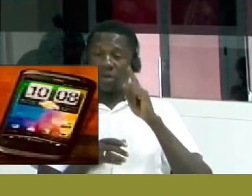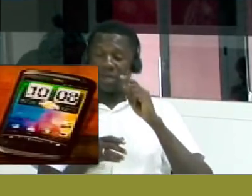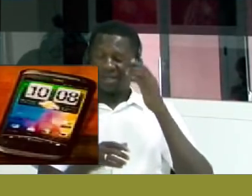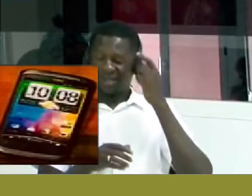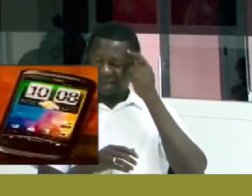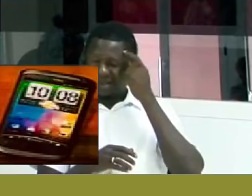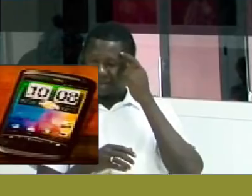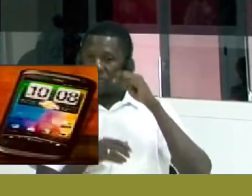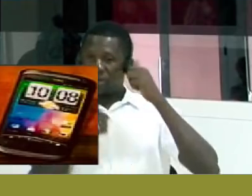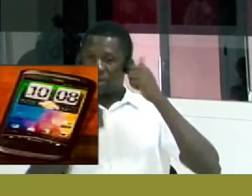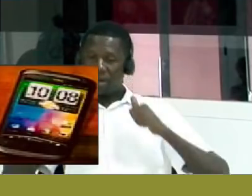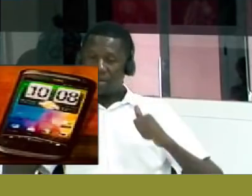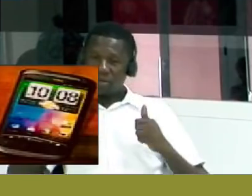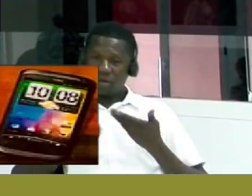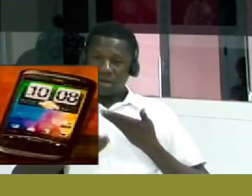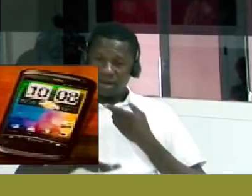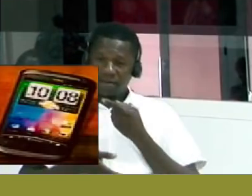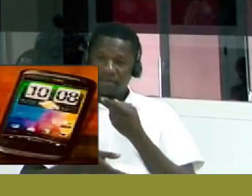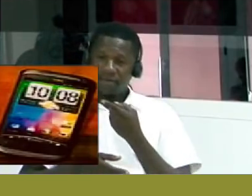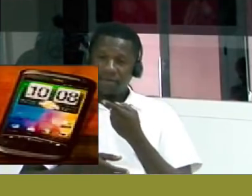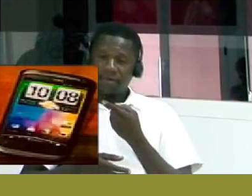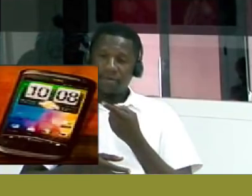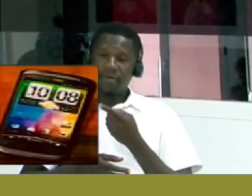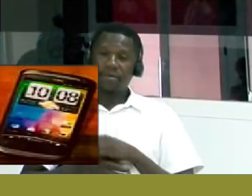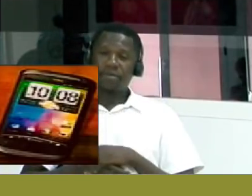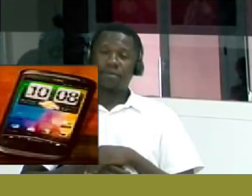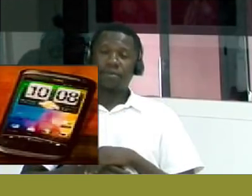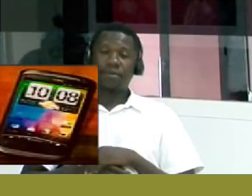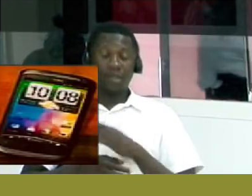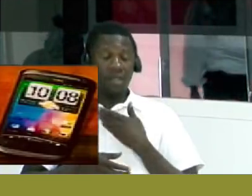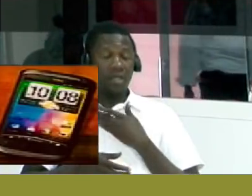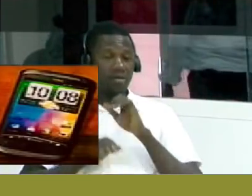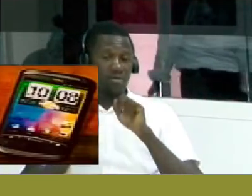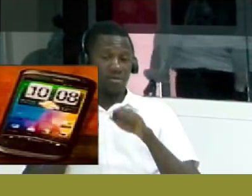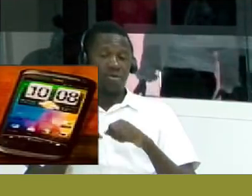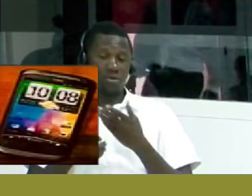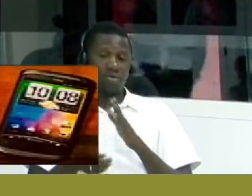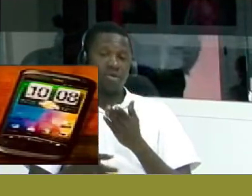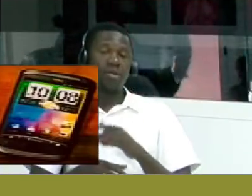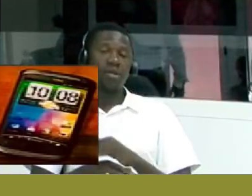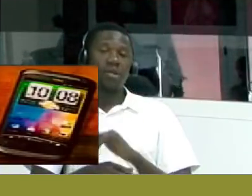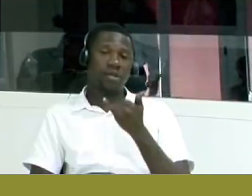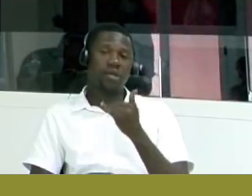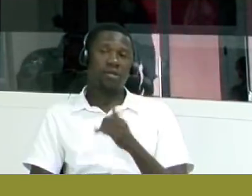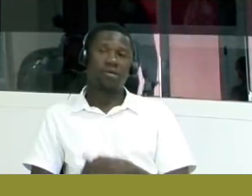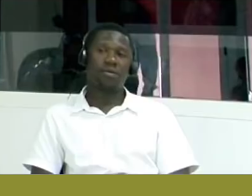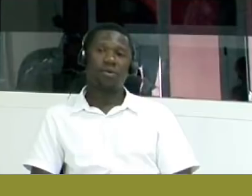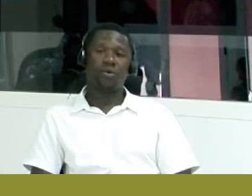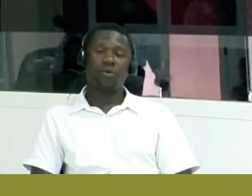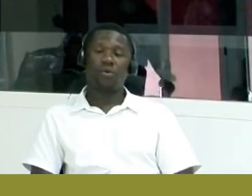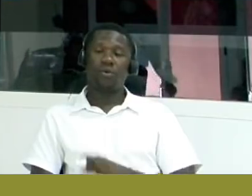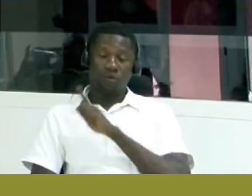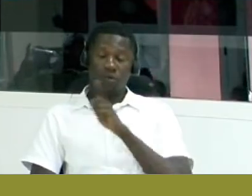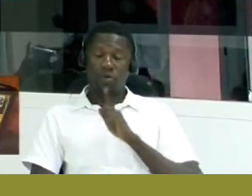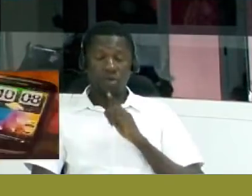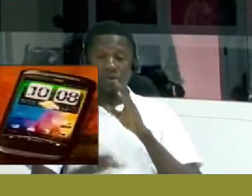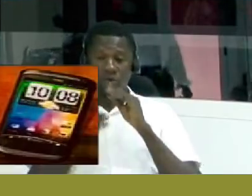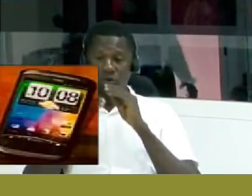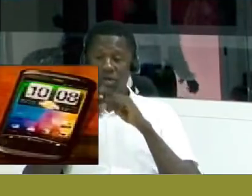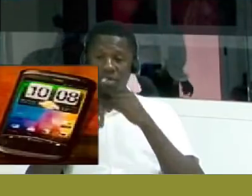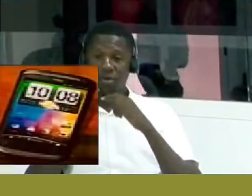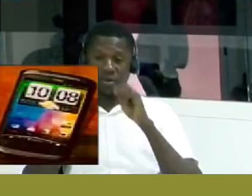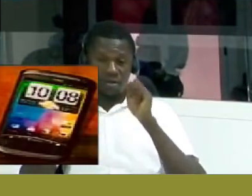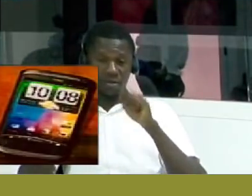Yeah, that's quite possible, yes. Mm-hmm. we're not talking about